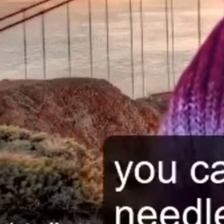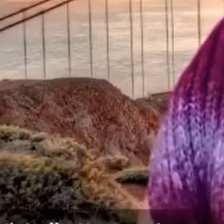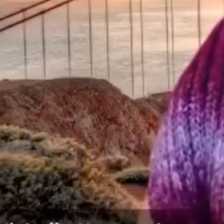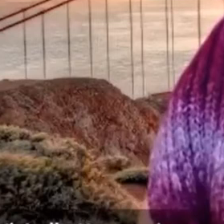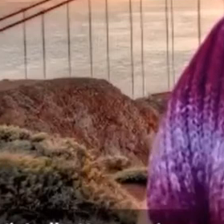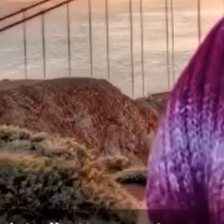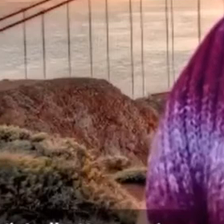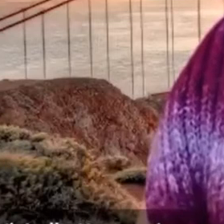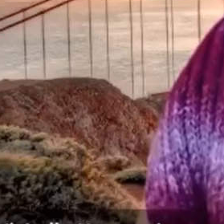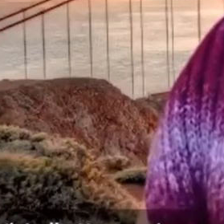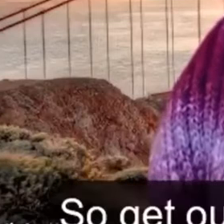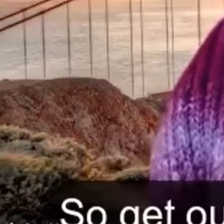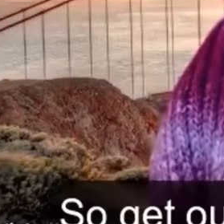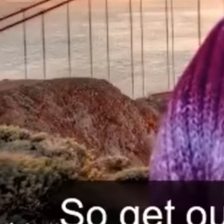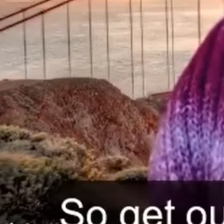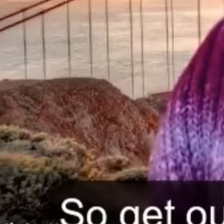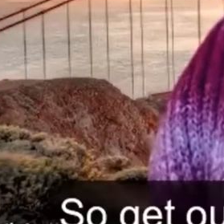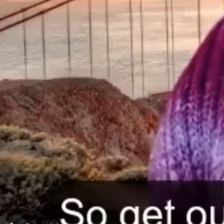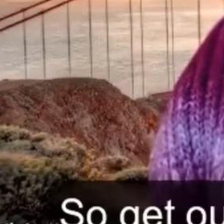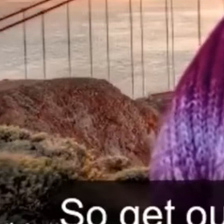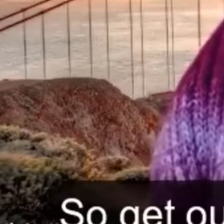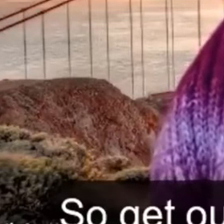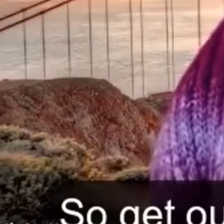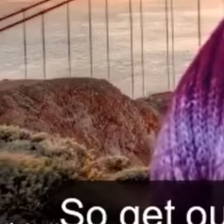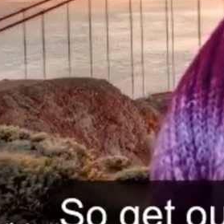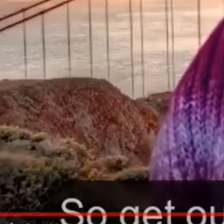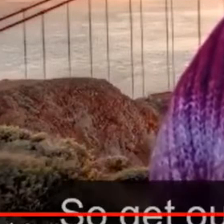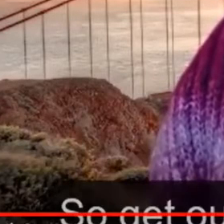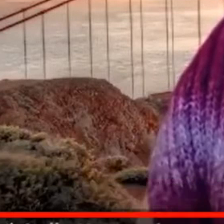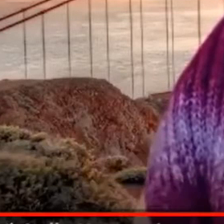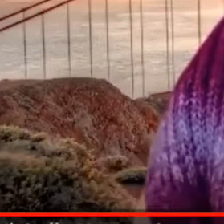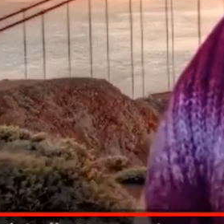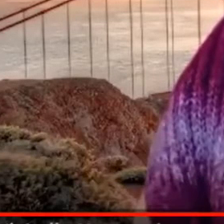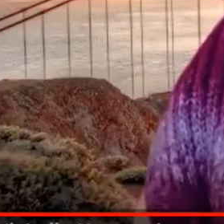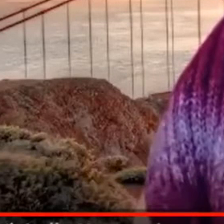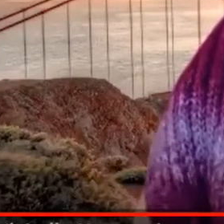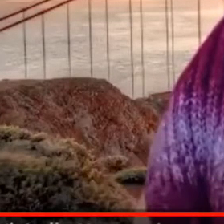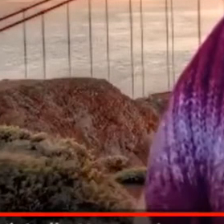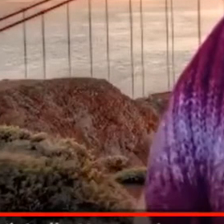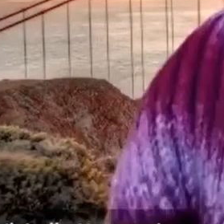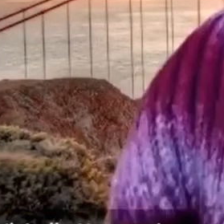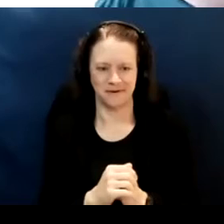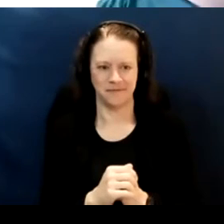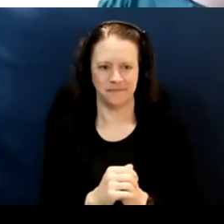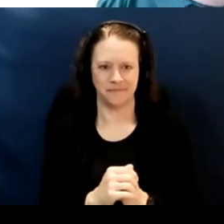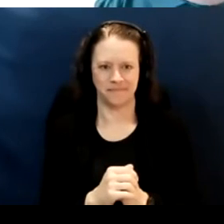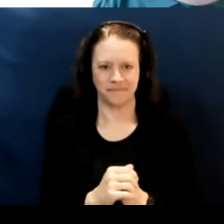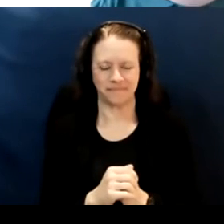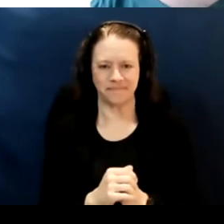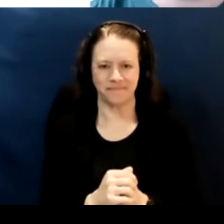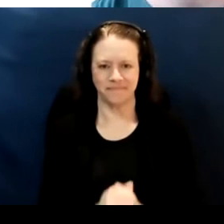of needles, and I did it. So get out there and get vaccinated. Thank you.